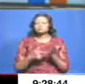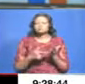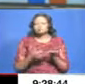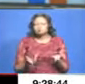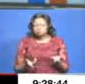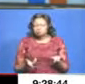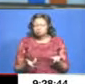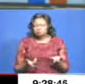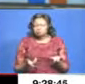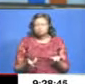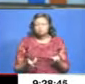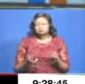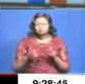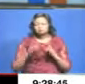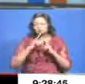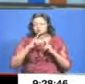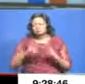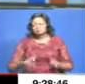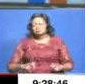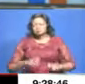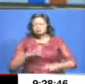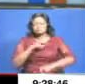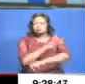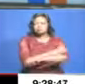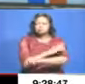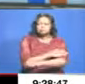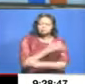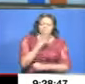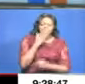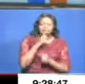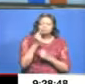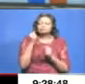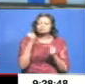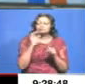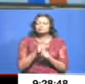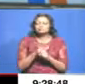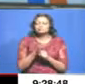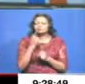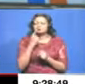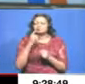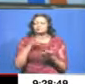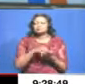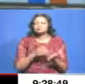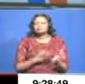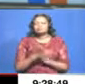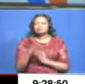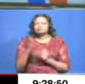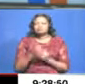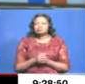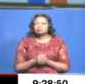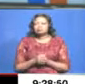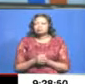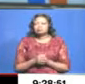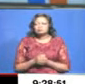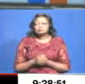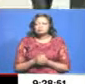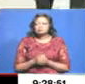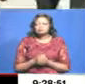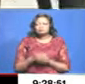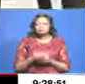hypertension, diabetes, eye conditions, and also other medical conditions through retinal scanning. Here is that report.